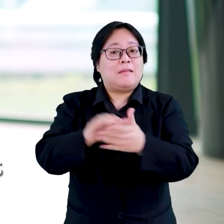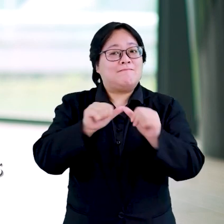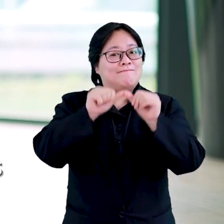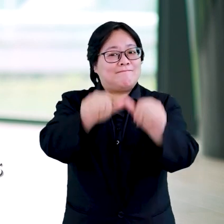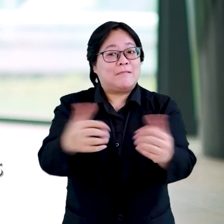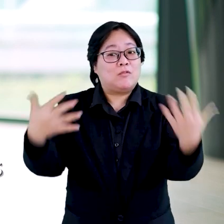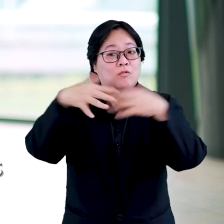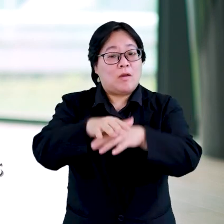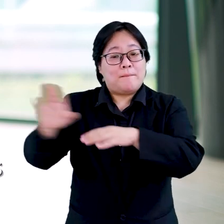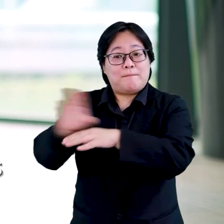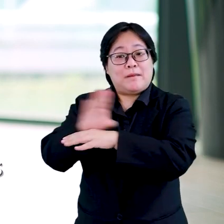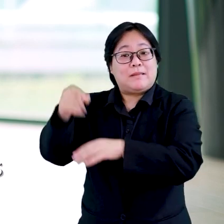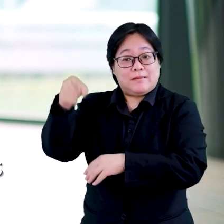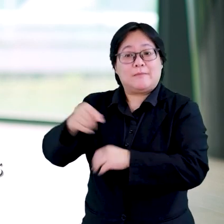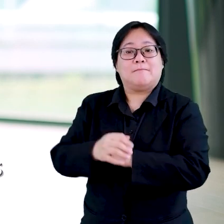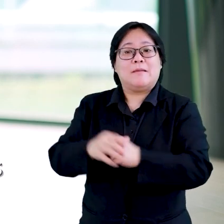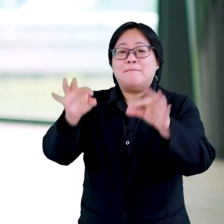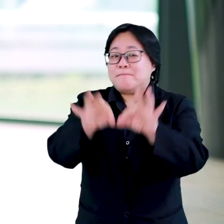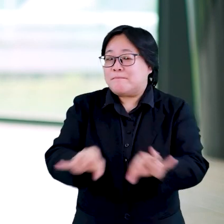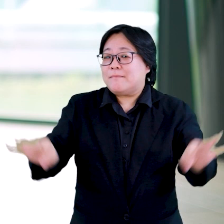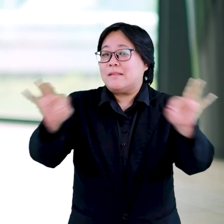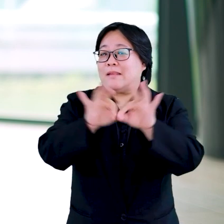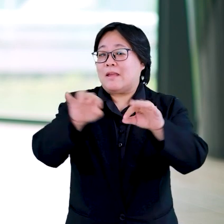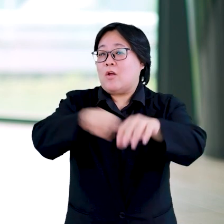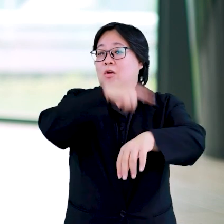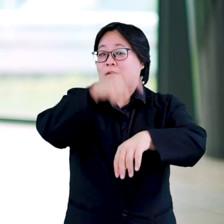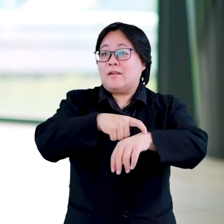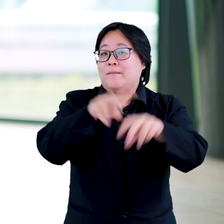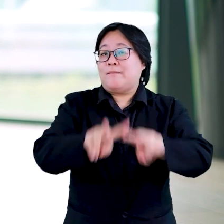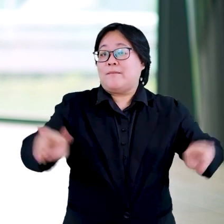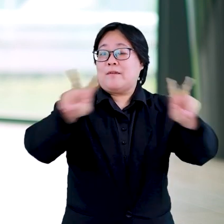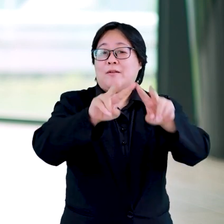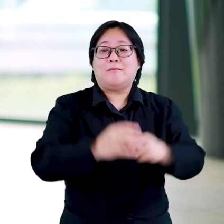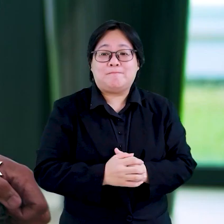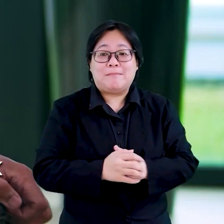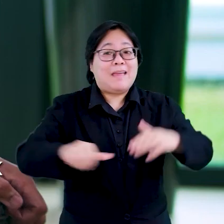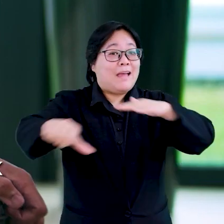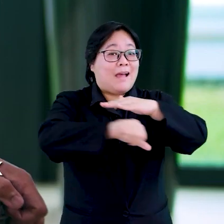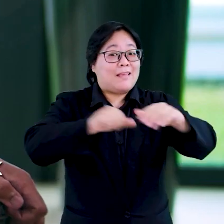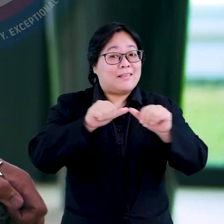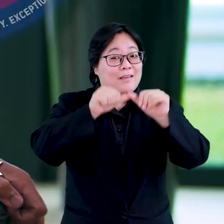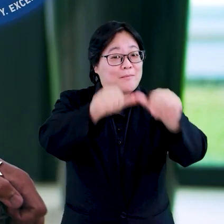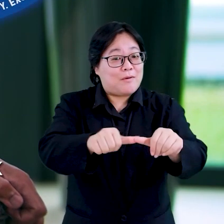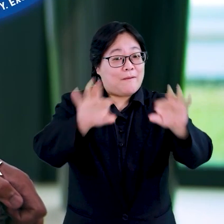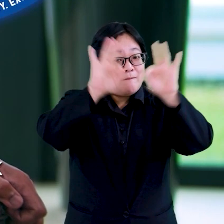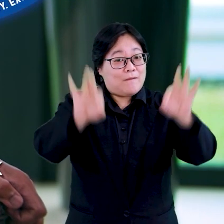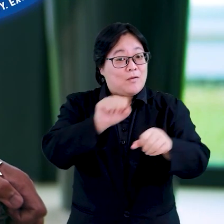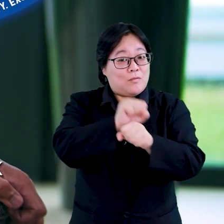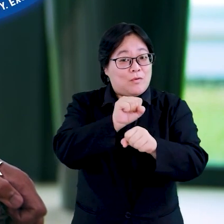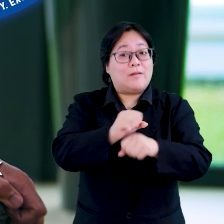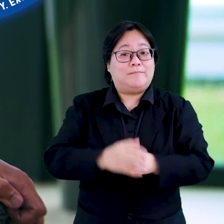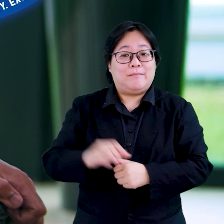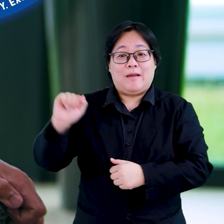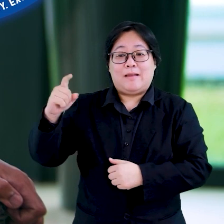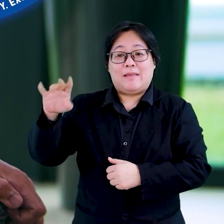integrating sustainability across its business operations is vital to create long-term value. At the core of the sustainability